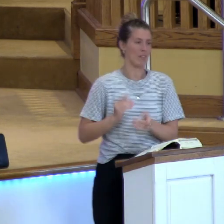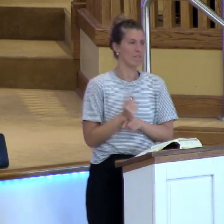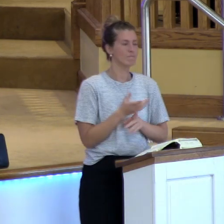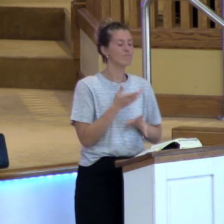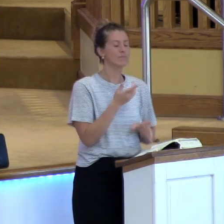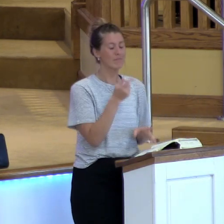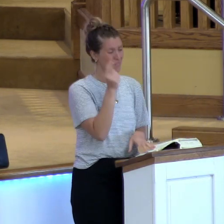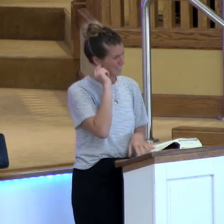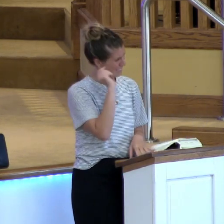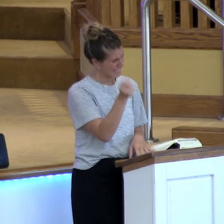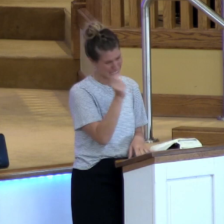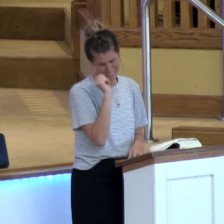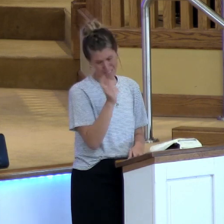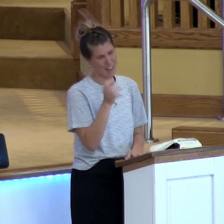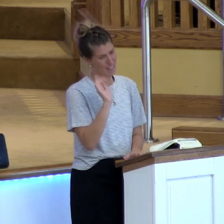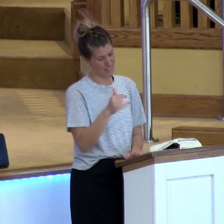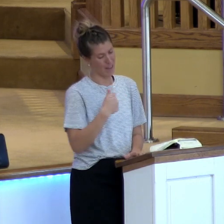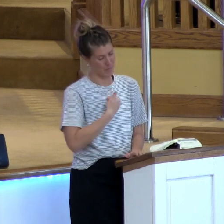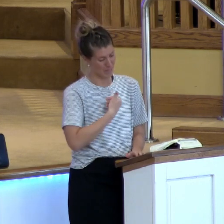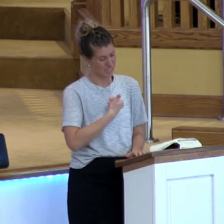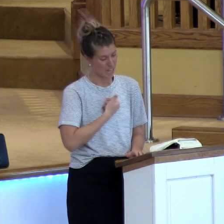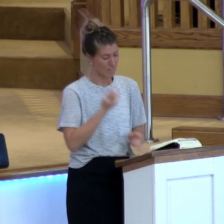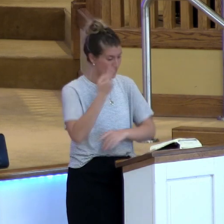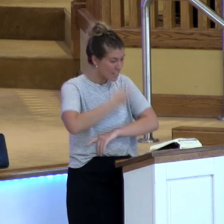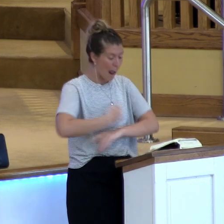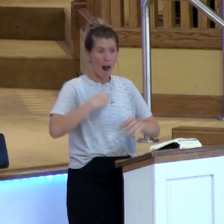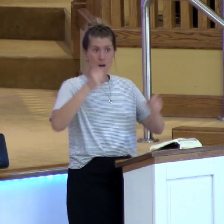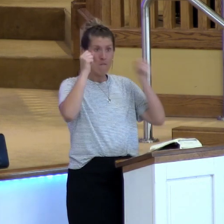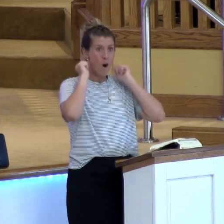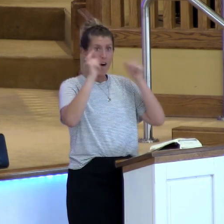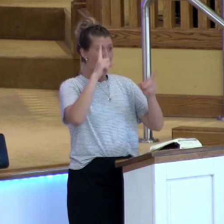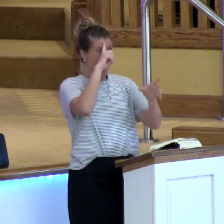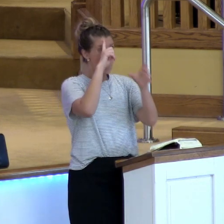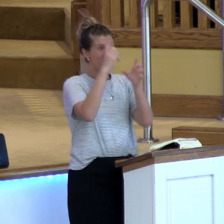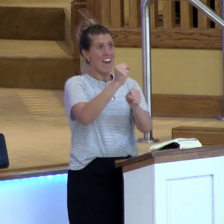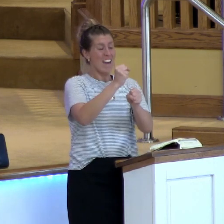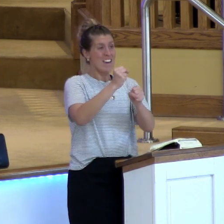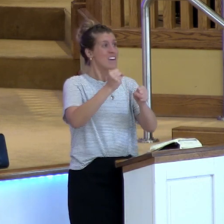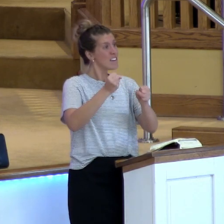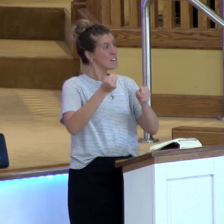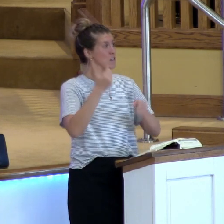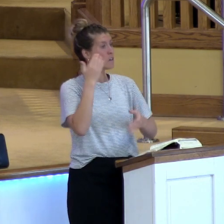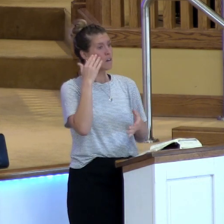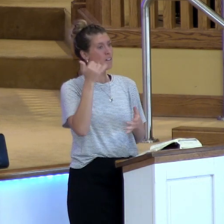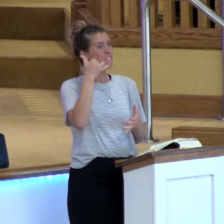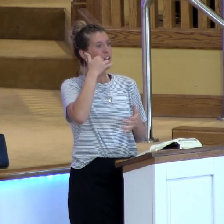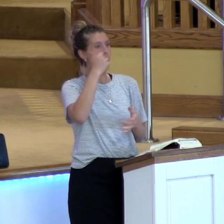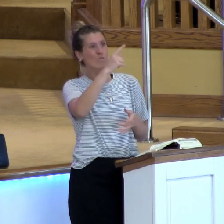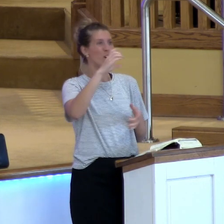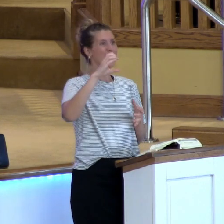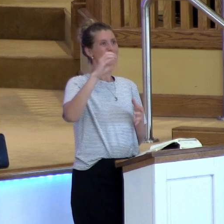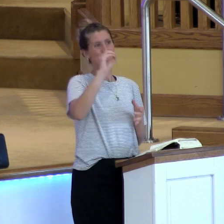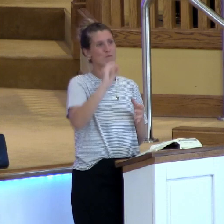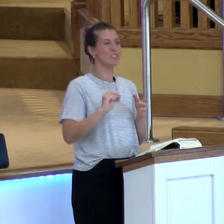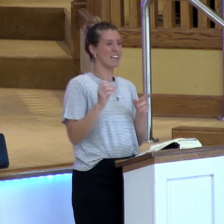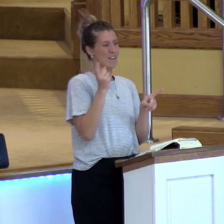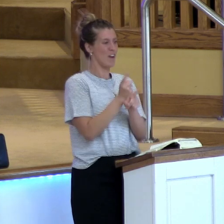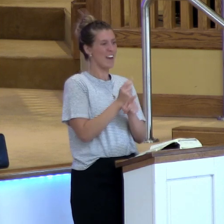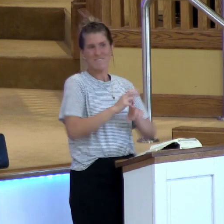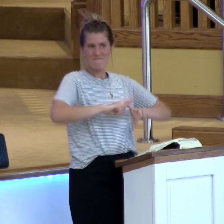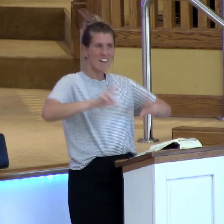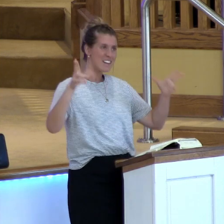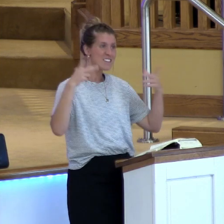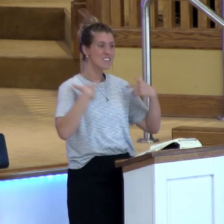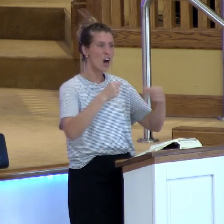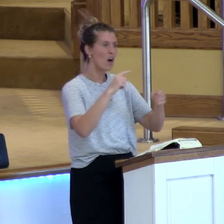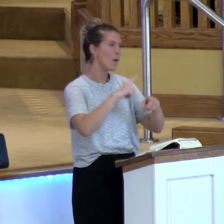testify to that. I'll be the first to testify that there's been days that I woke up and I thought my faith was on, you know, like your cell phone, right? It's like 100% charged, you're ready to go.